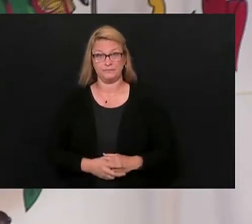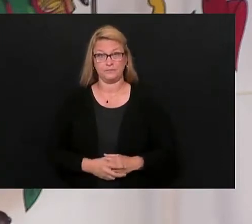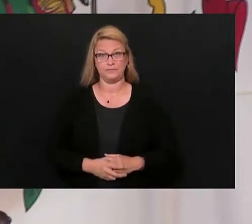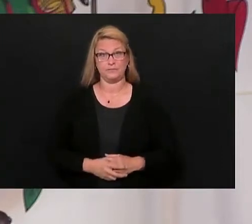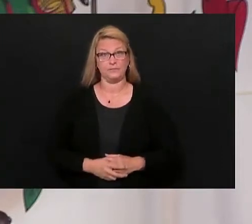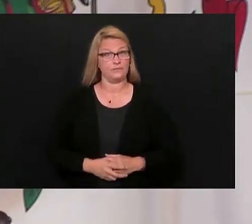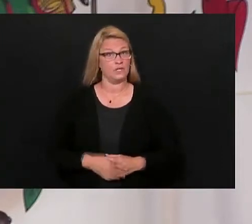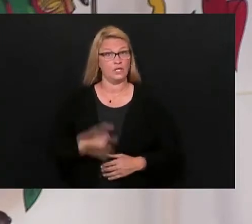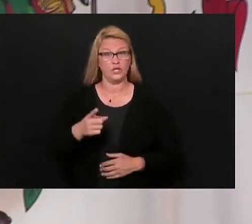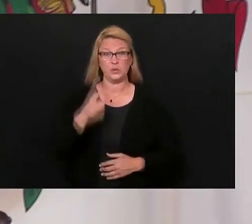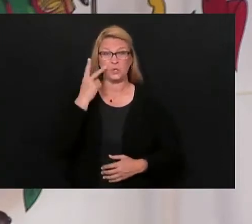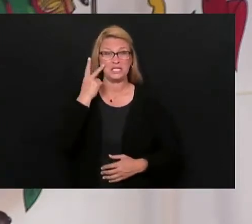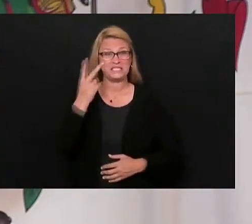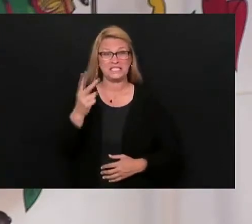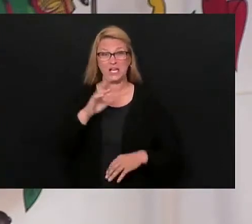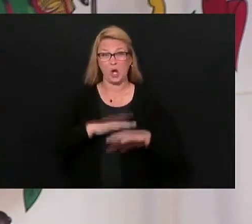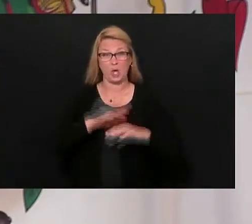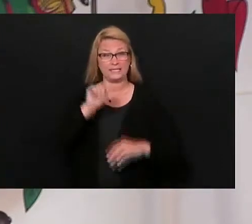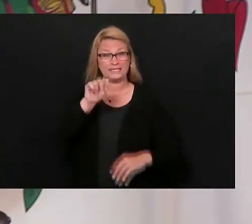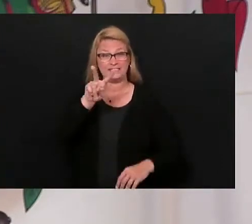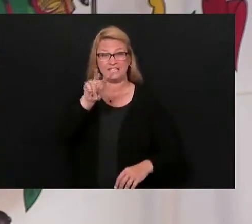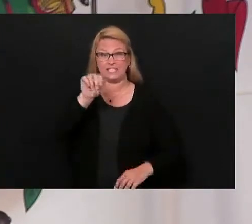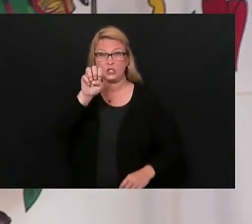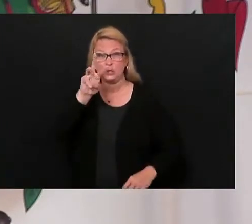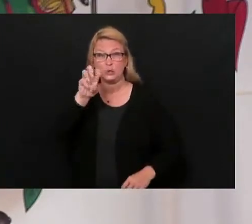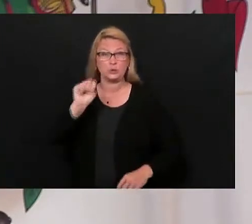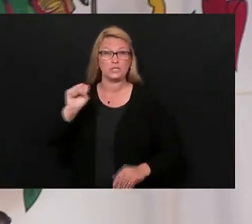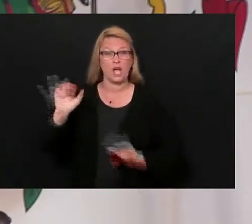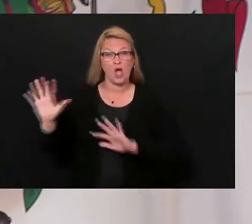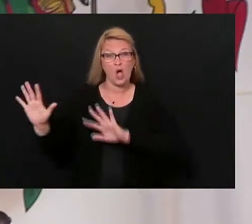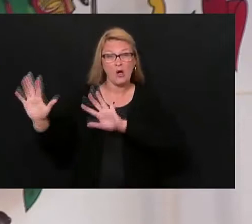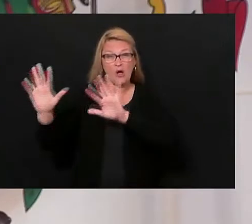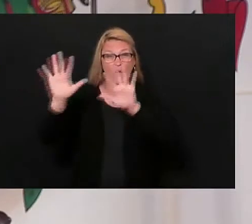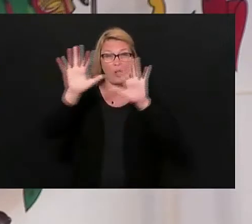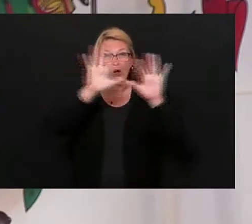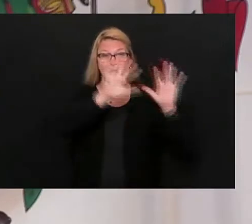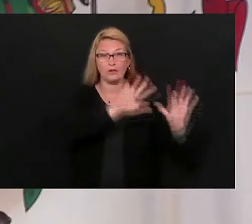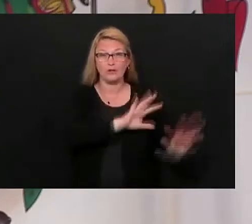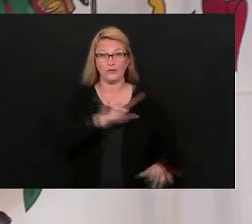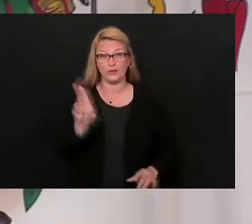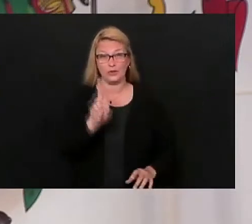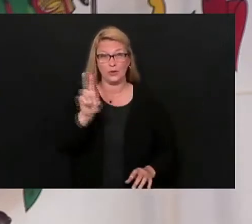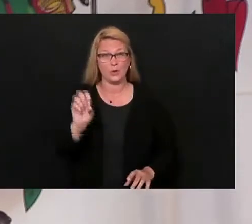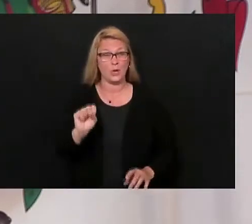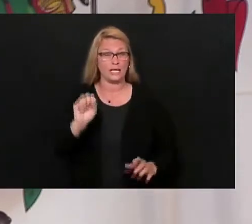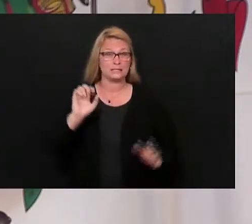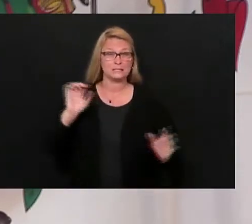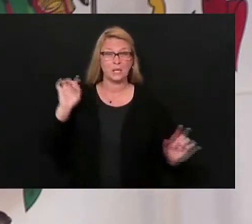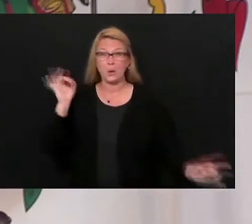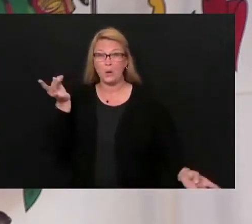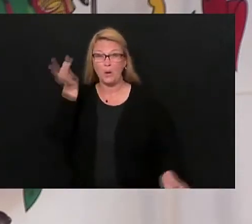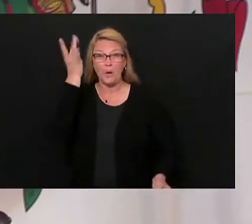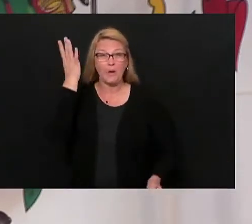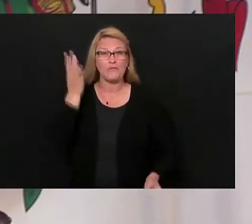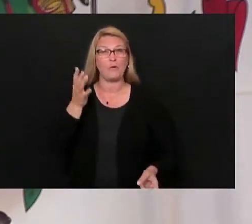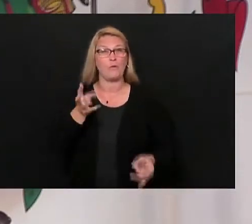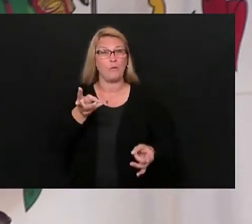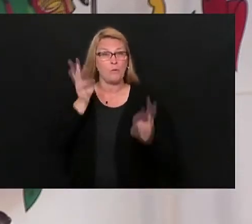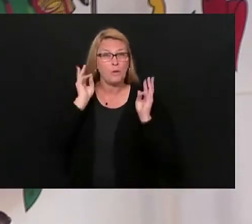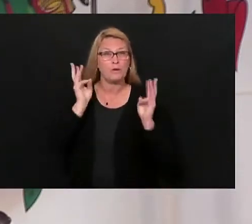television all across our nation, this thing is amped up, and it keeps getting worse and worse.